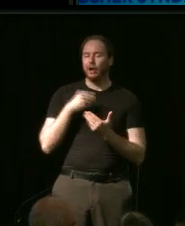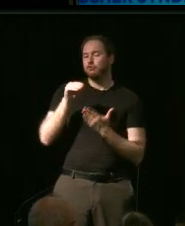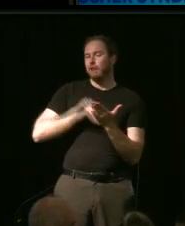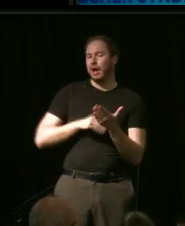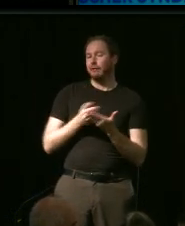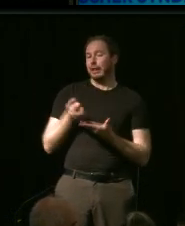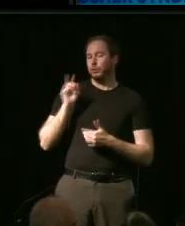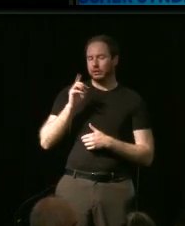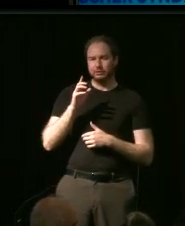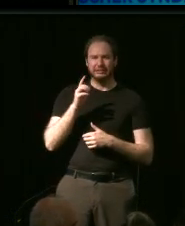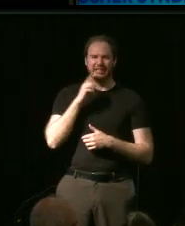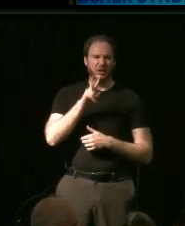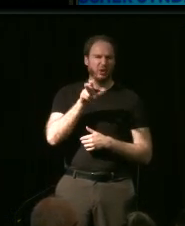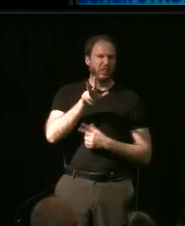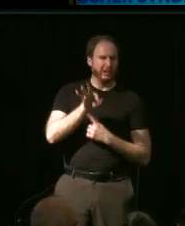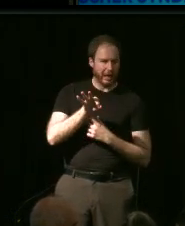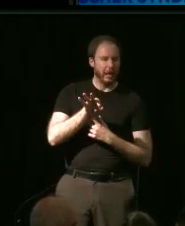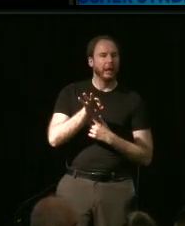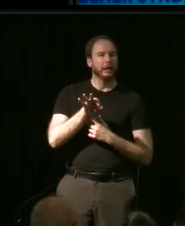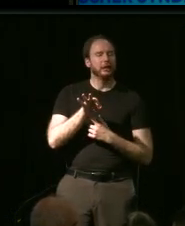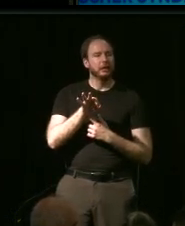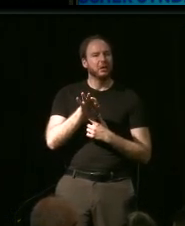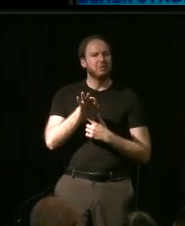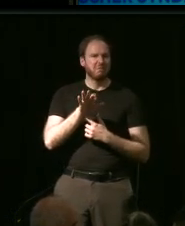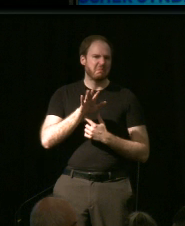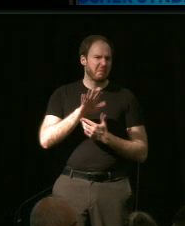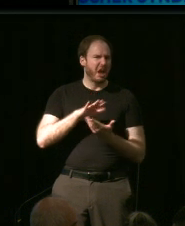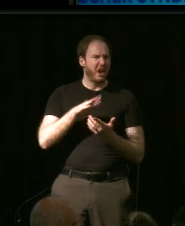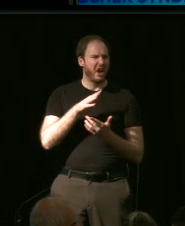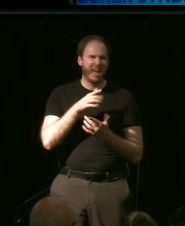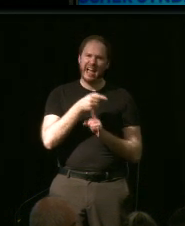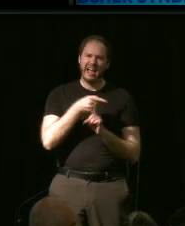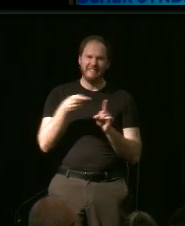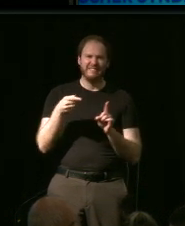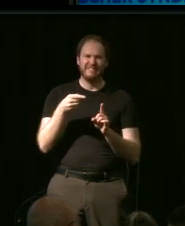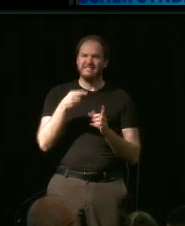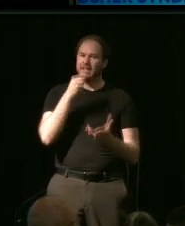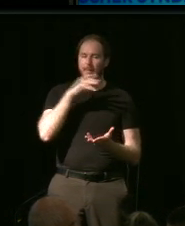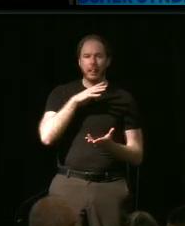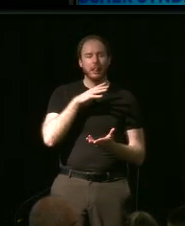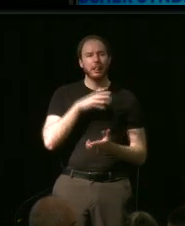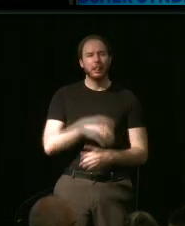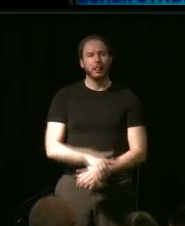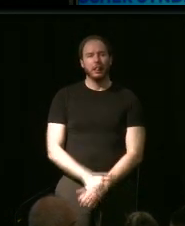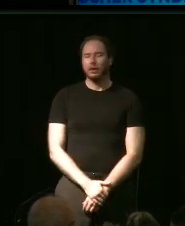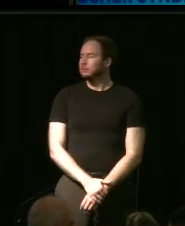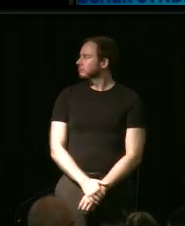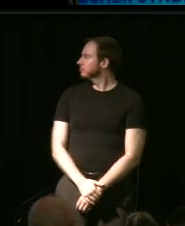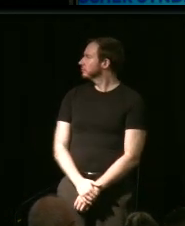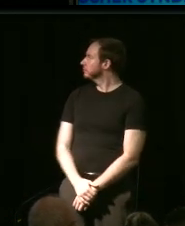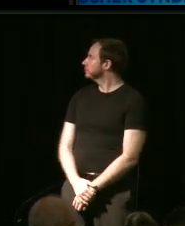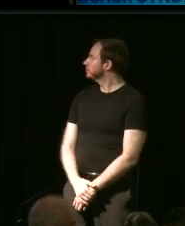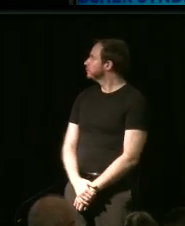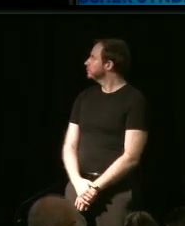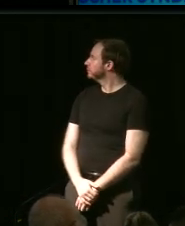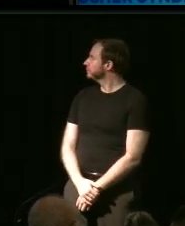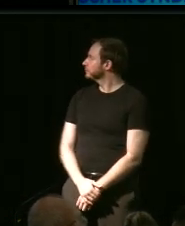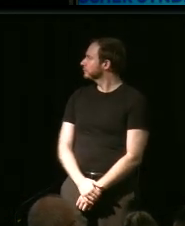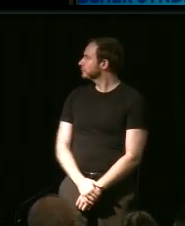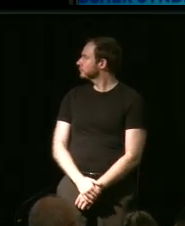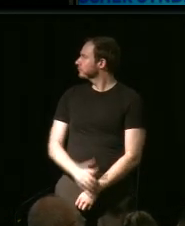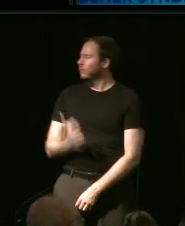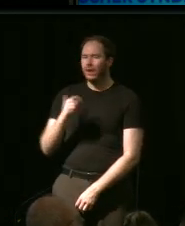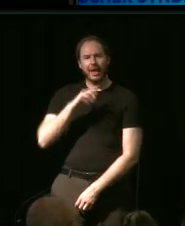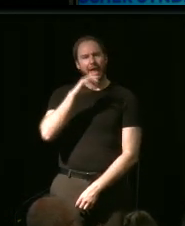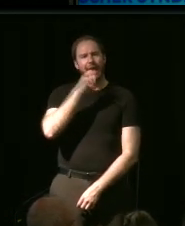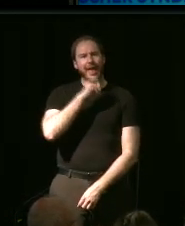at 239, just a little over half female. And this is an age breakdown, which I think is